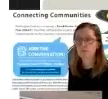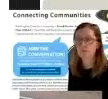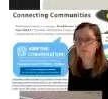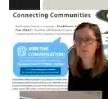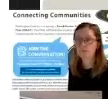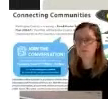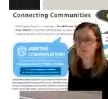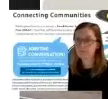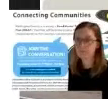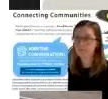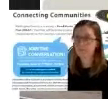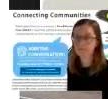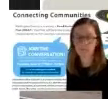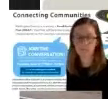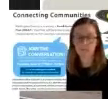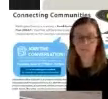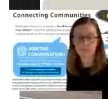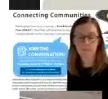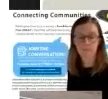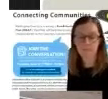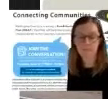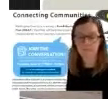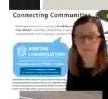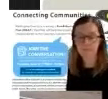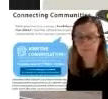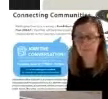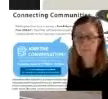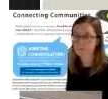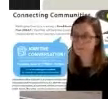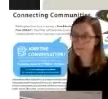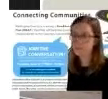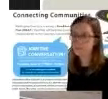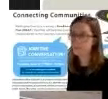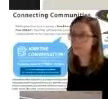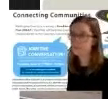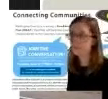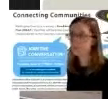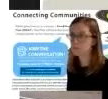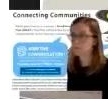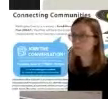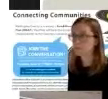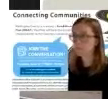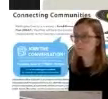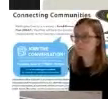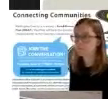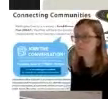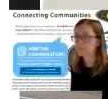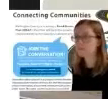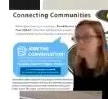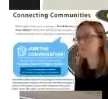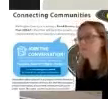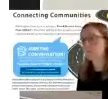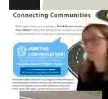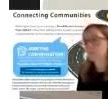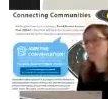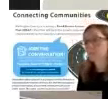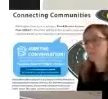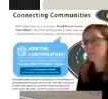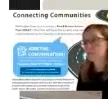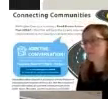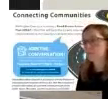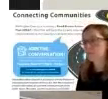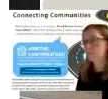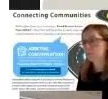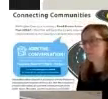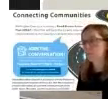solution. We'll refine strategic level costs for the preferred solution and identify key priorities. So it's a long